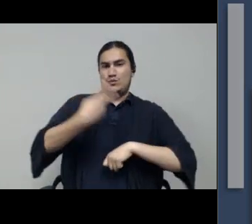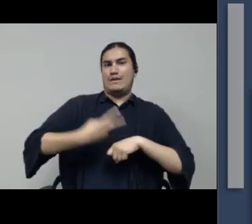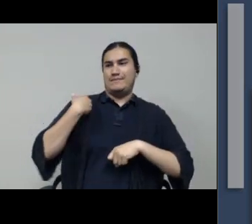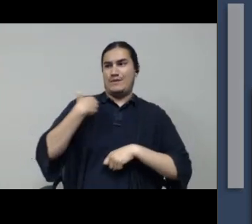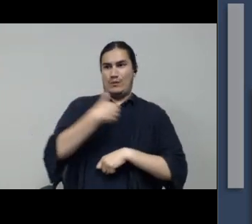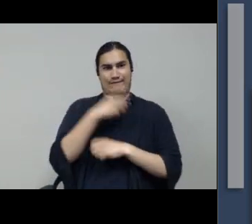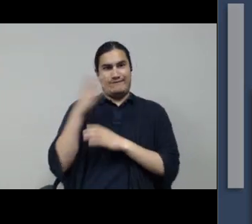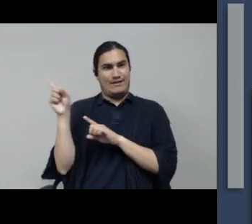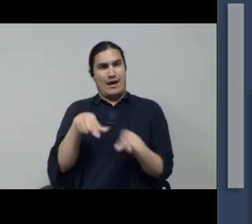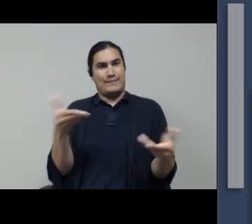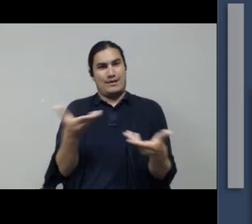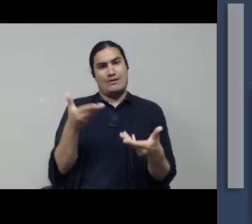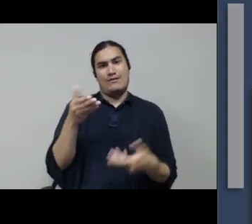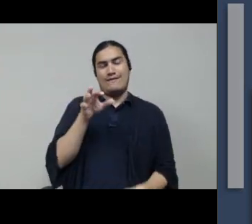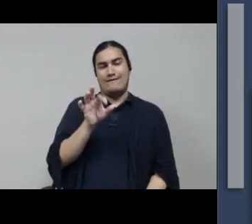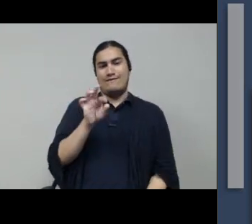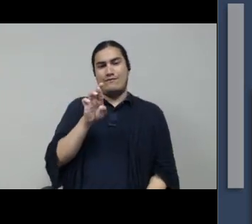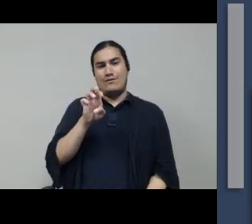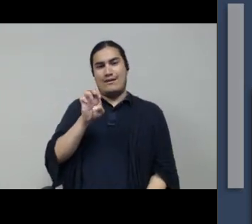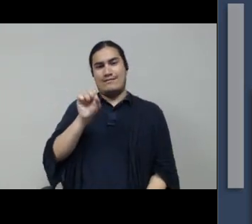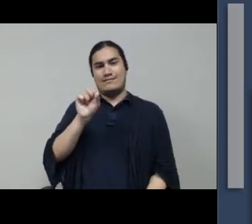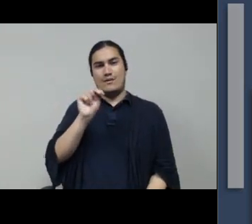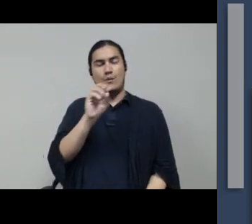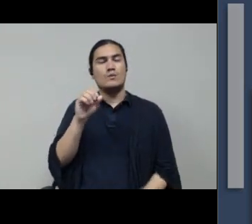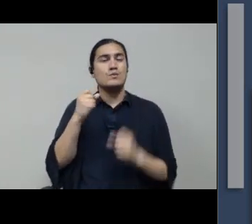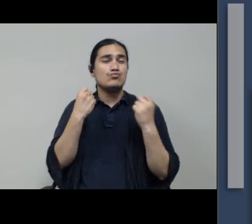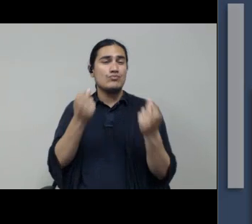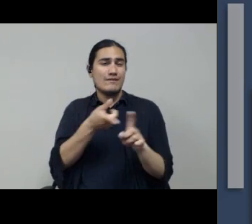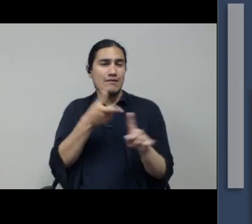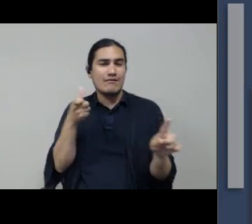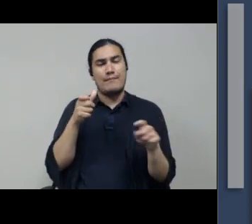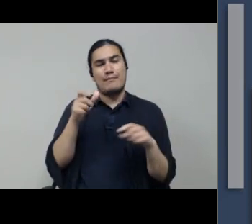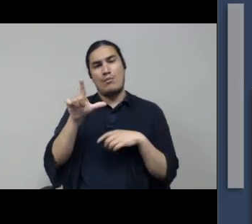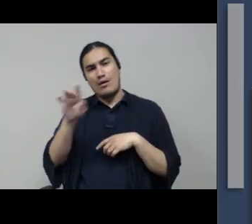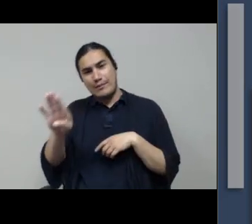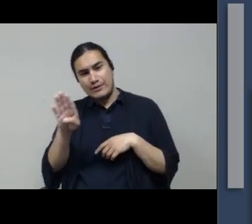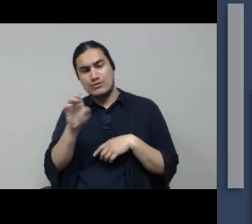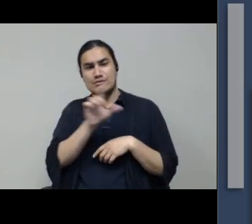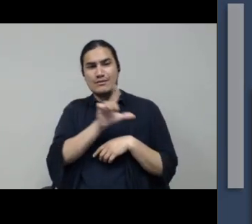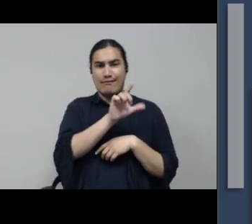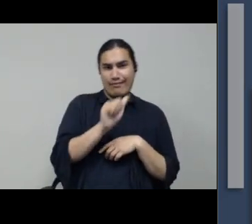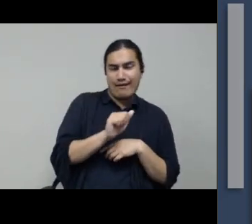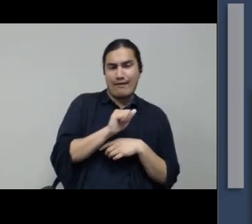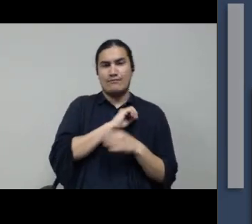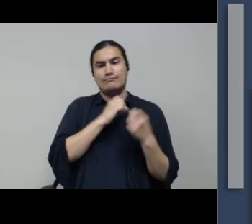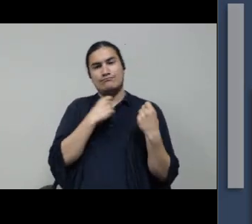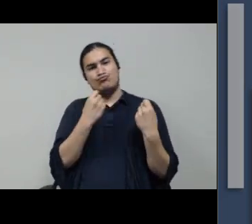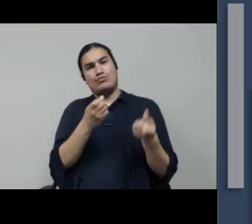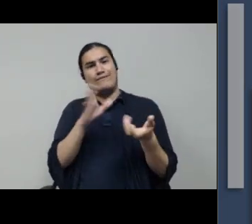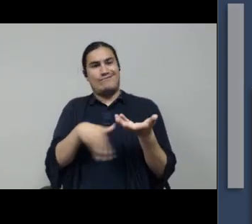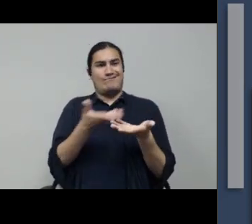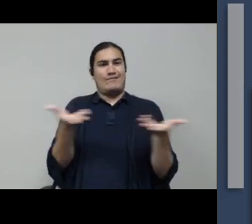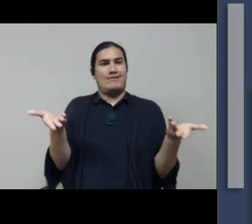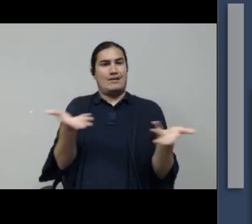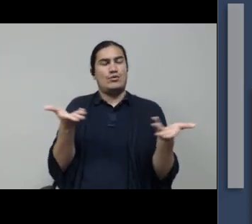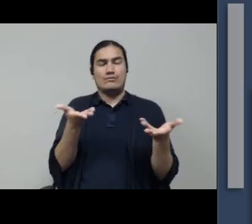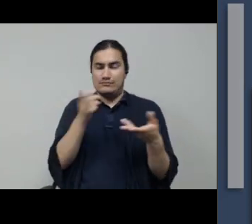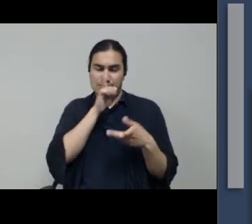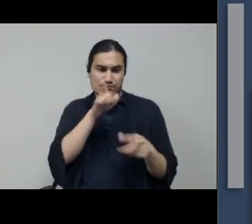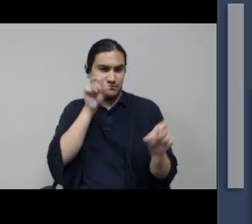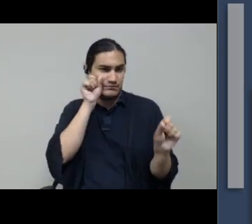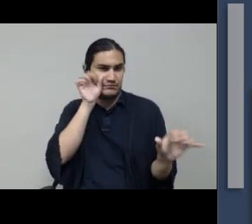over here as a commission. And so driving from Long Beach or Los Angeles to here has been an